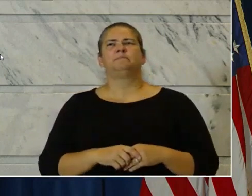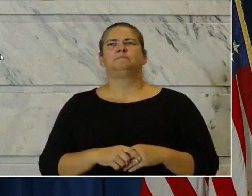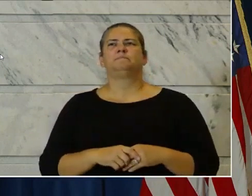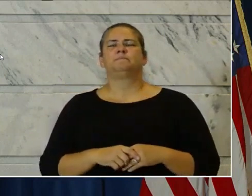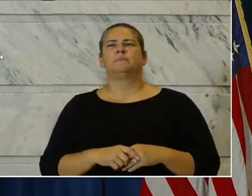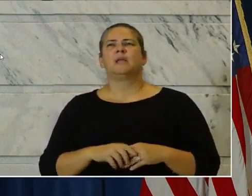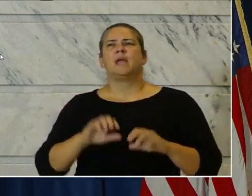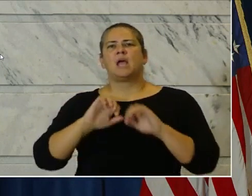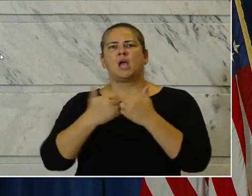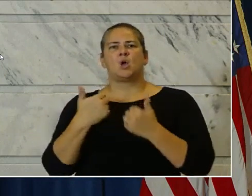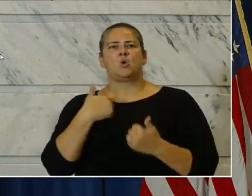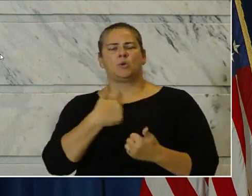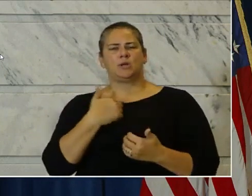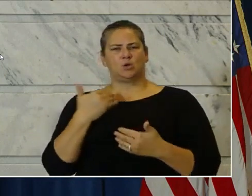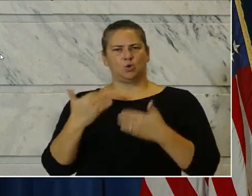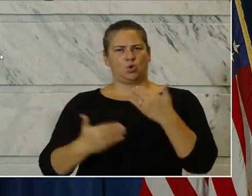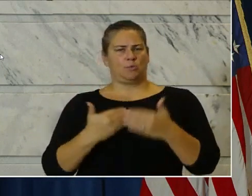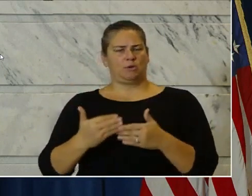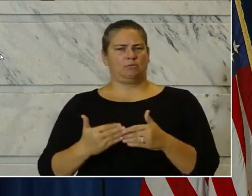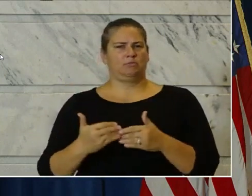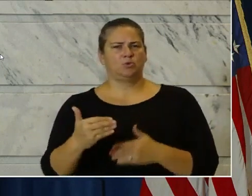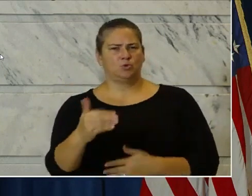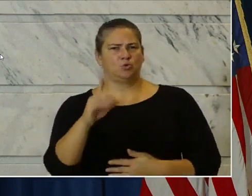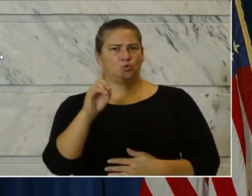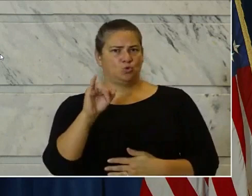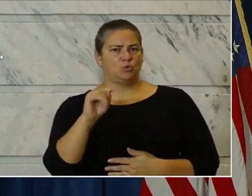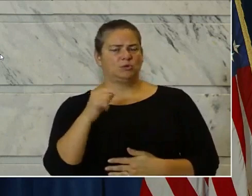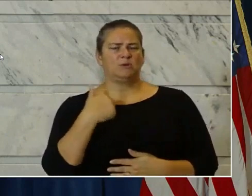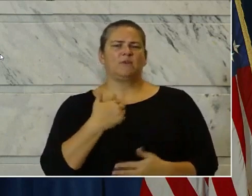and in how we go about doing things